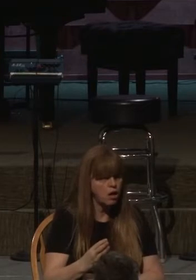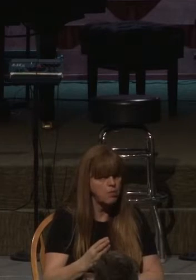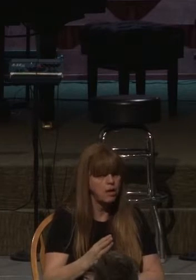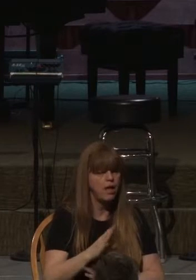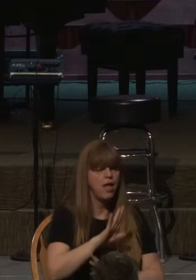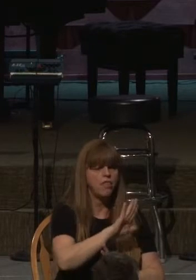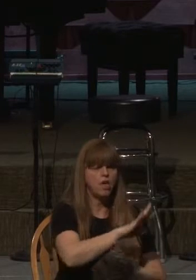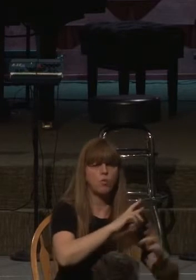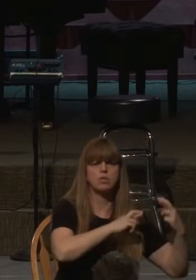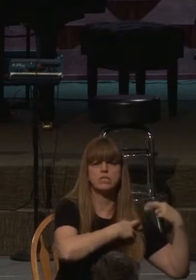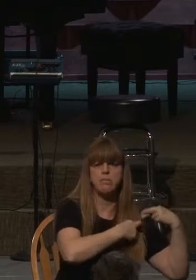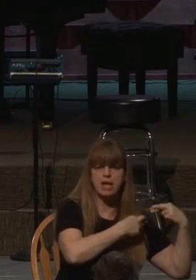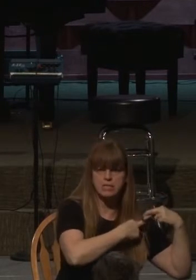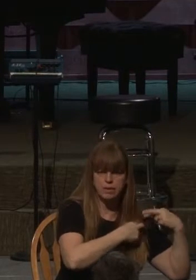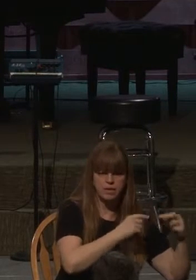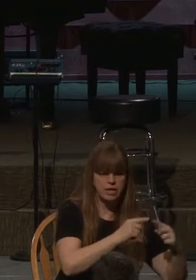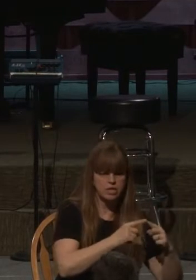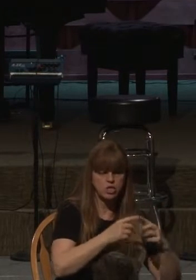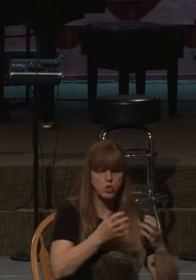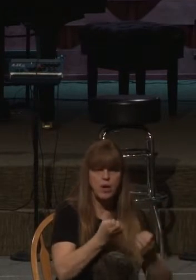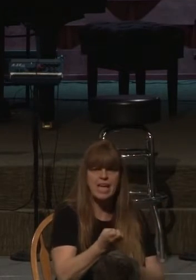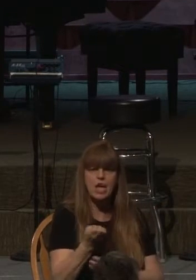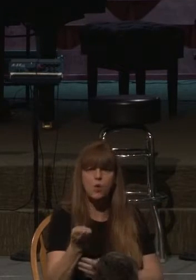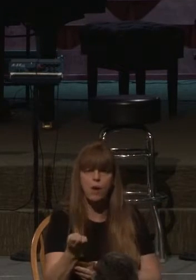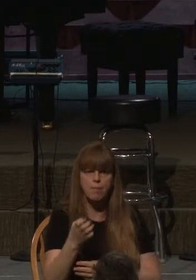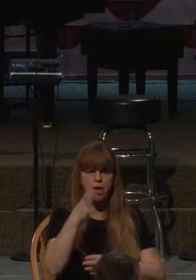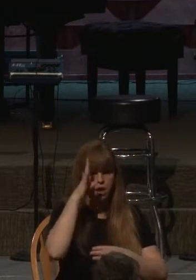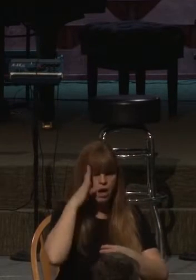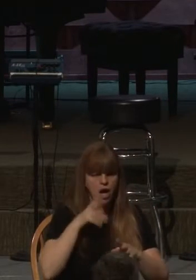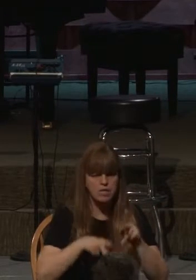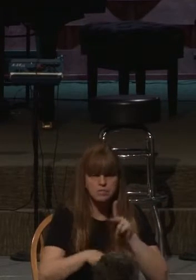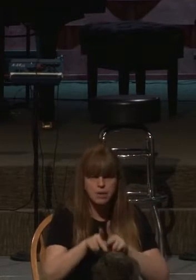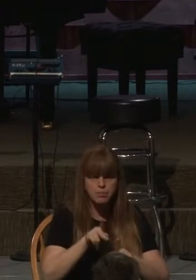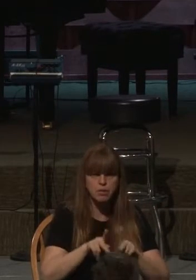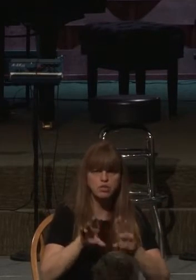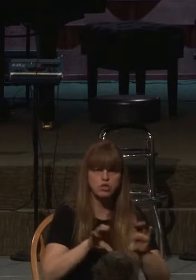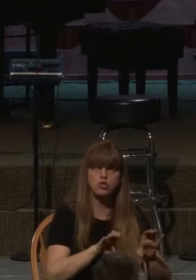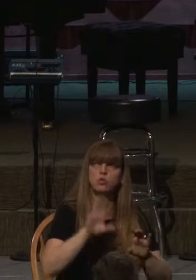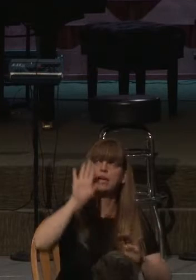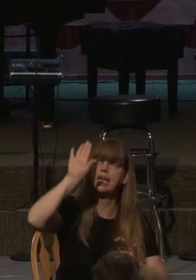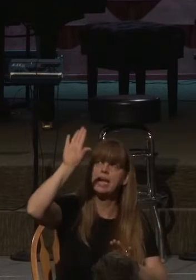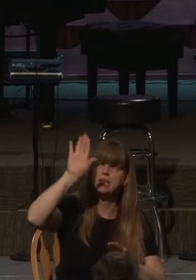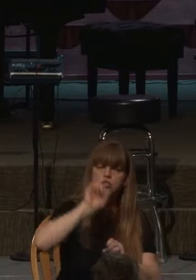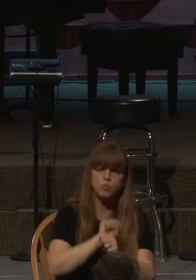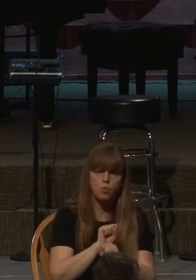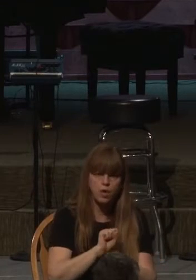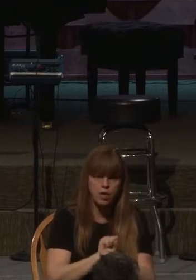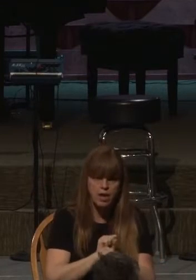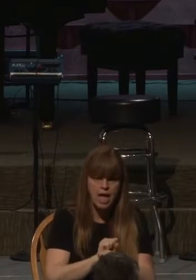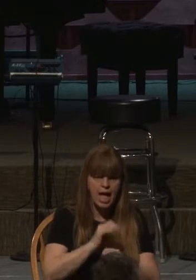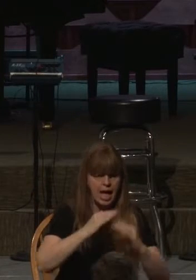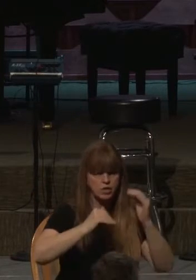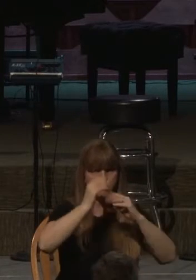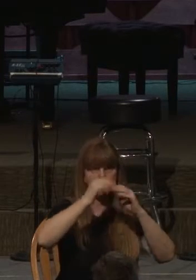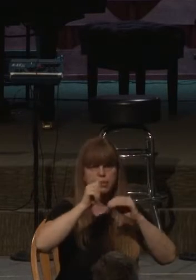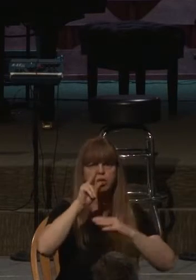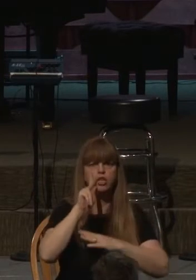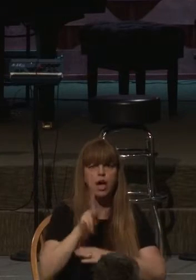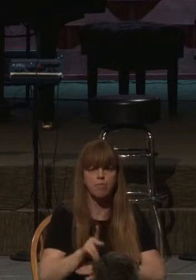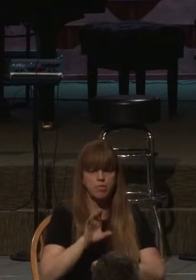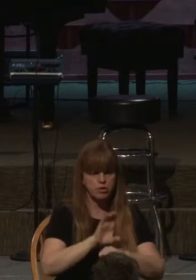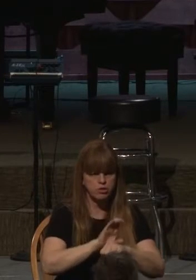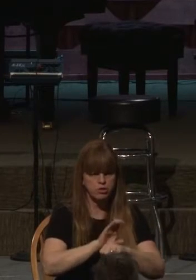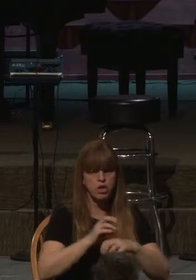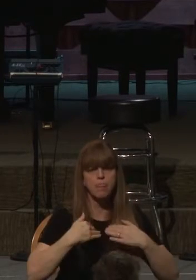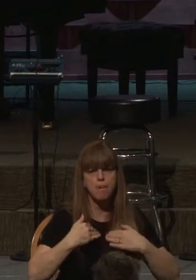Their responsibility is to equip God's people to do his work and to build up the church, the body